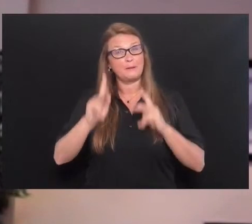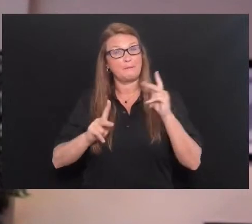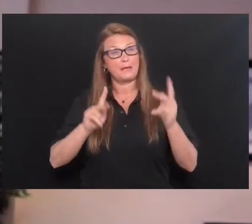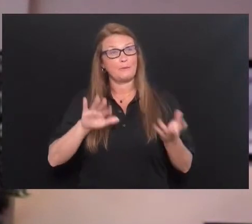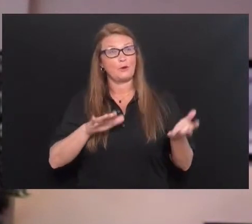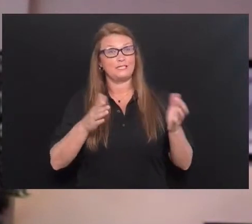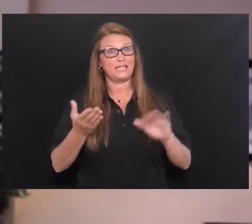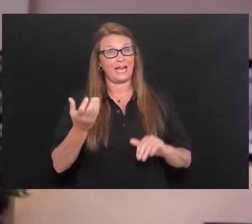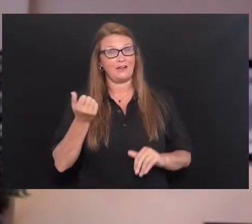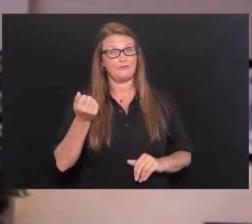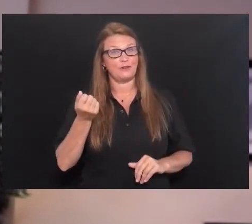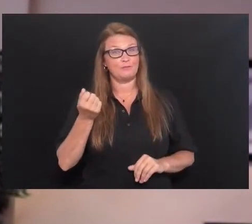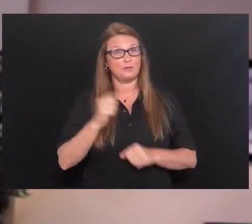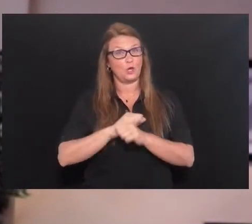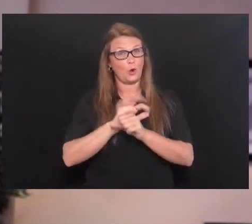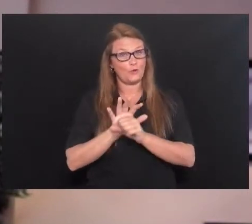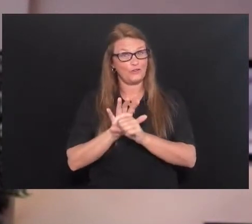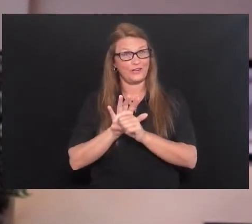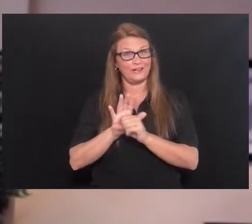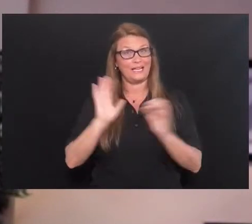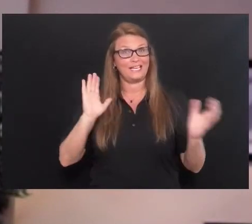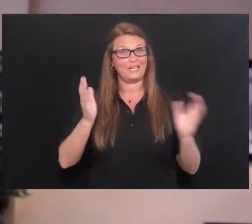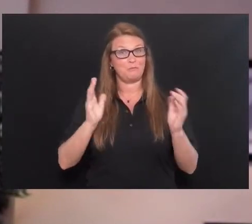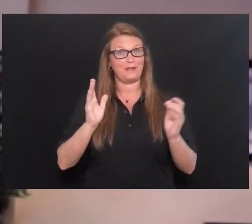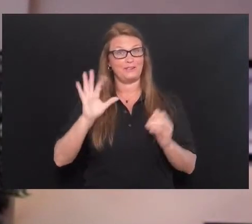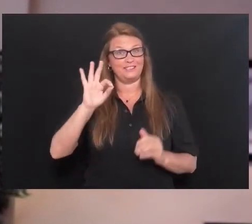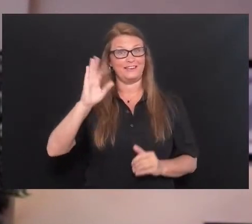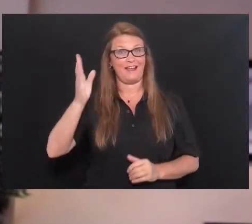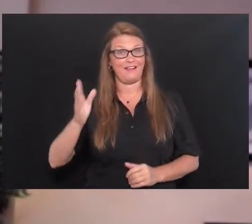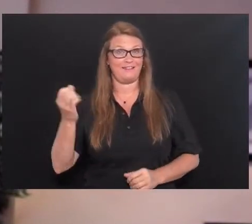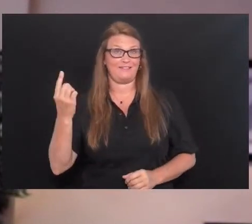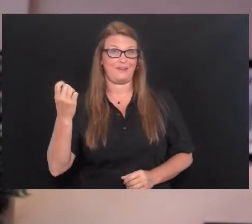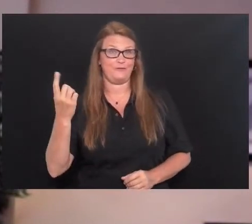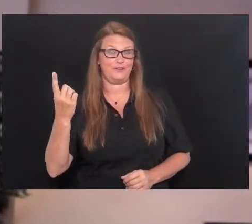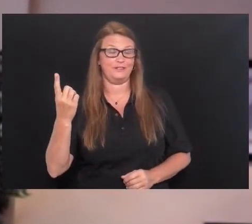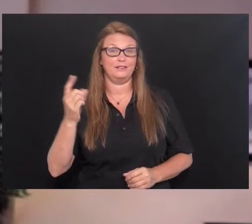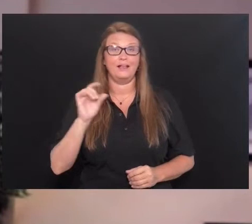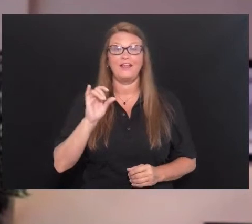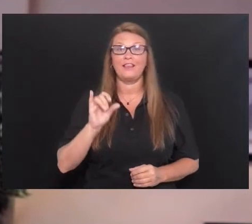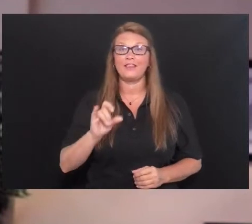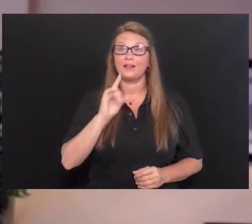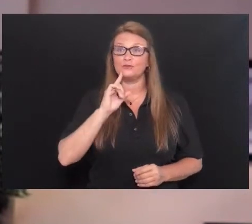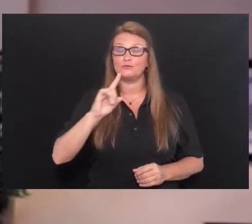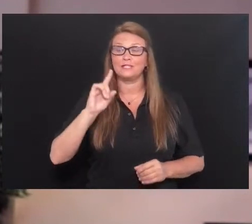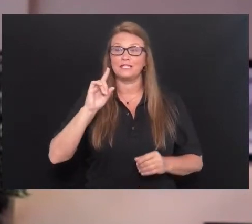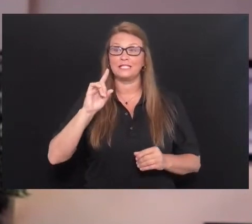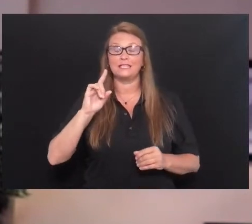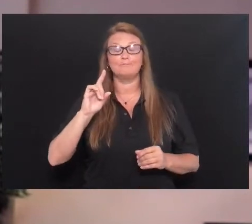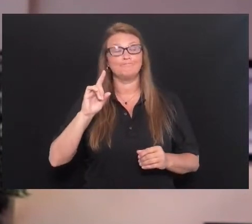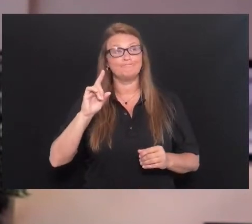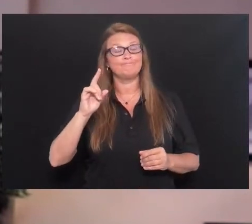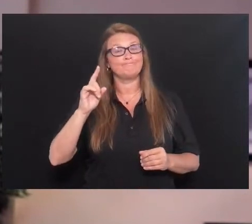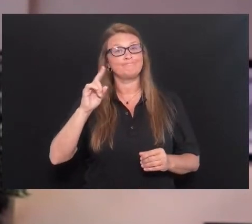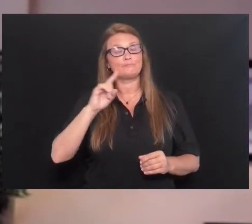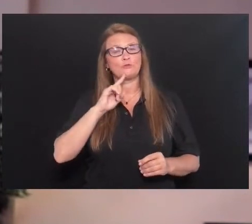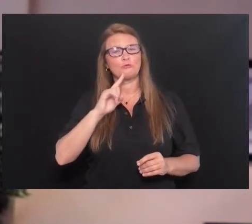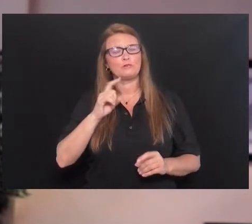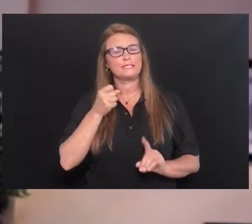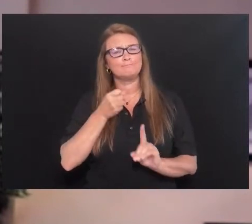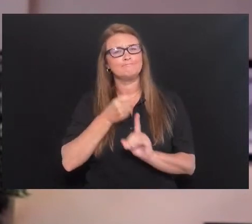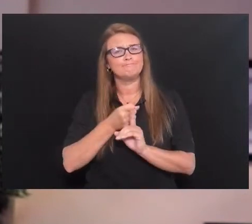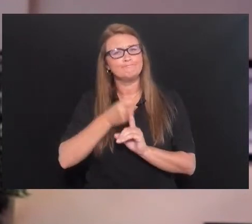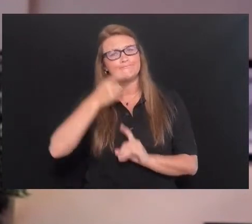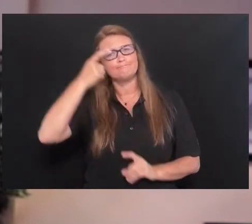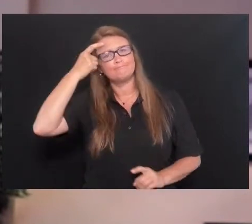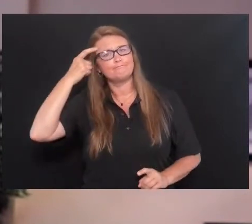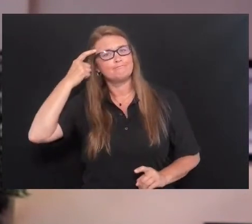in the 9/11 event. And that should be sobering to all of us as we look forward and see that,